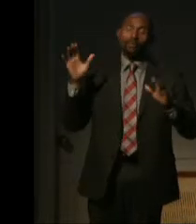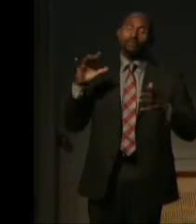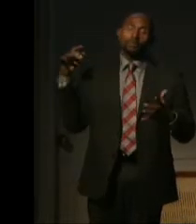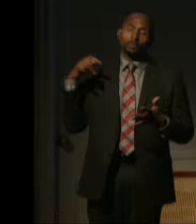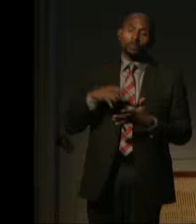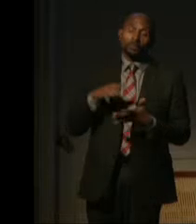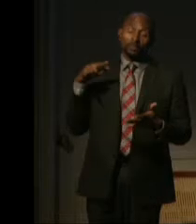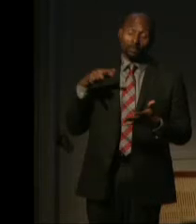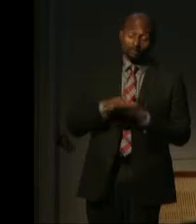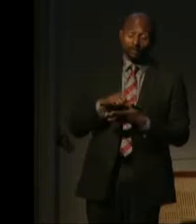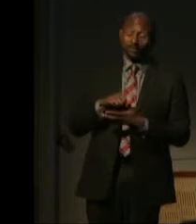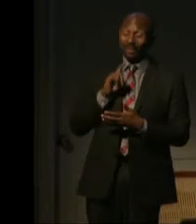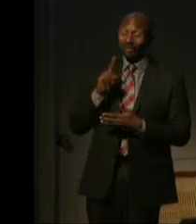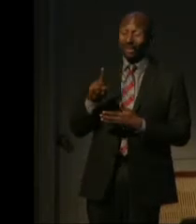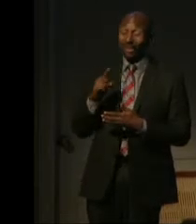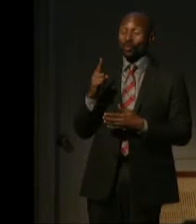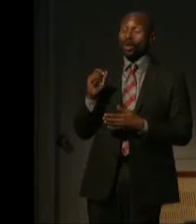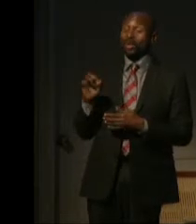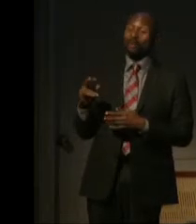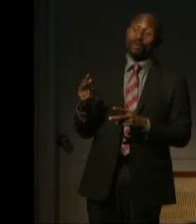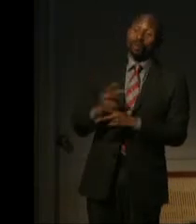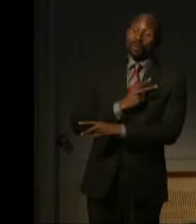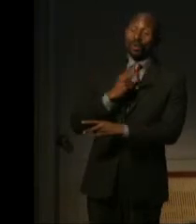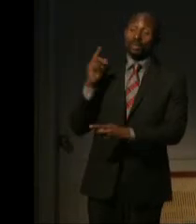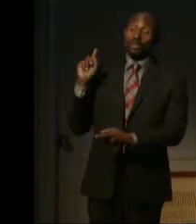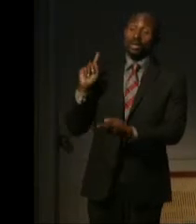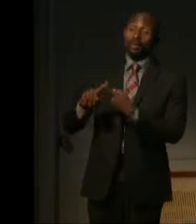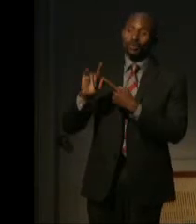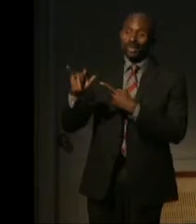up to that time, and this is 1960.